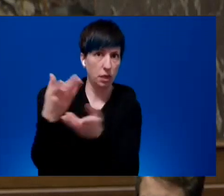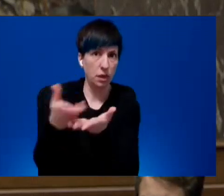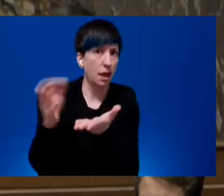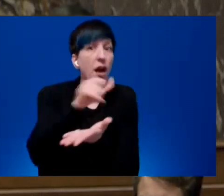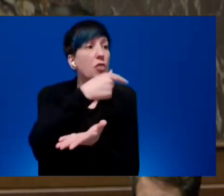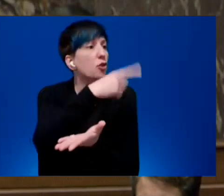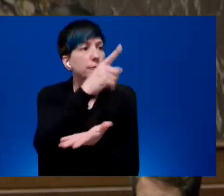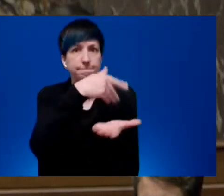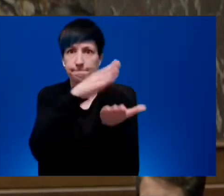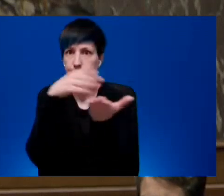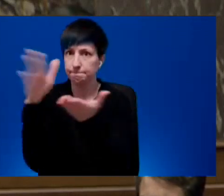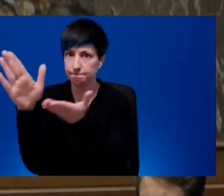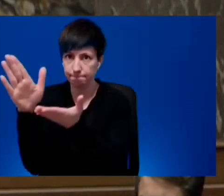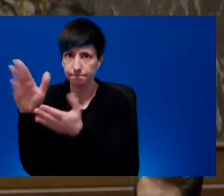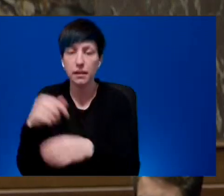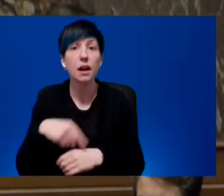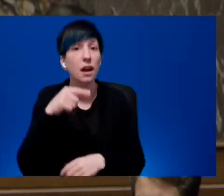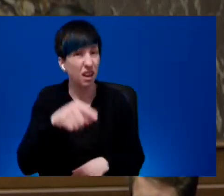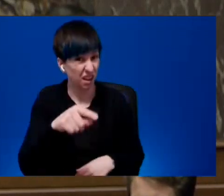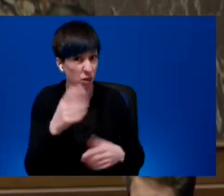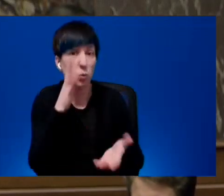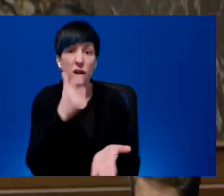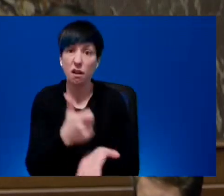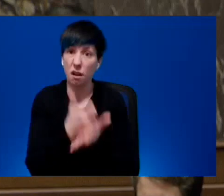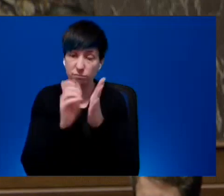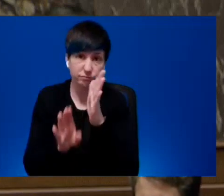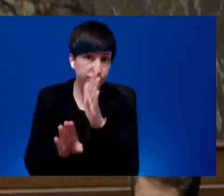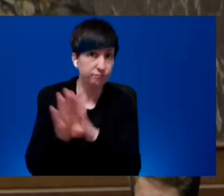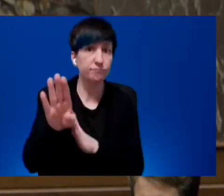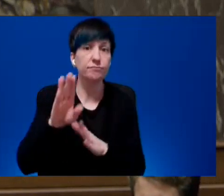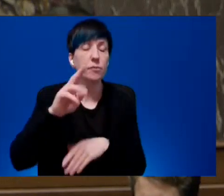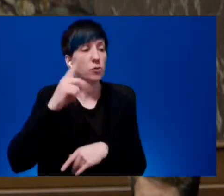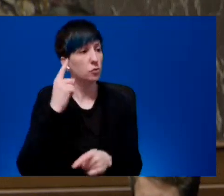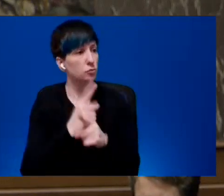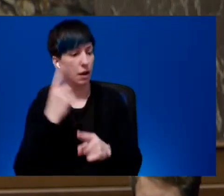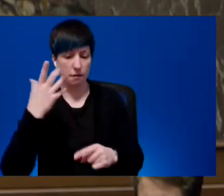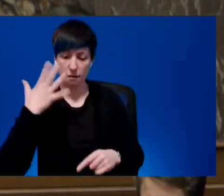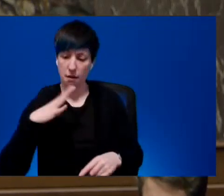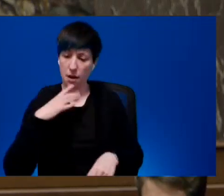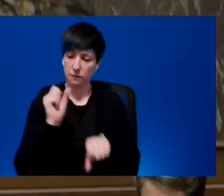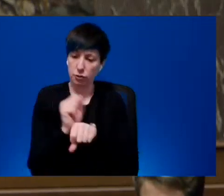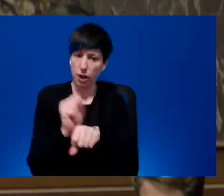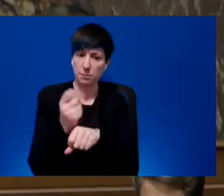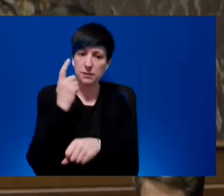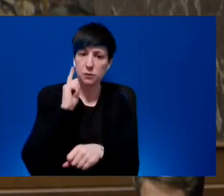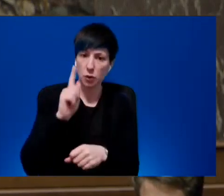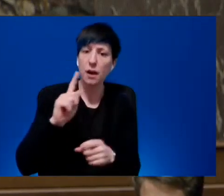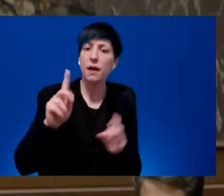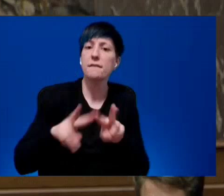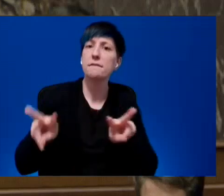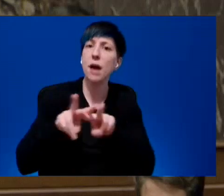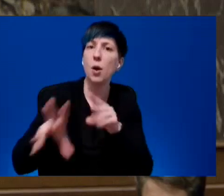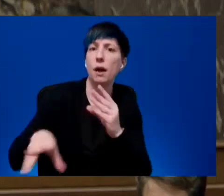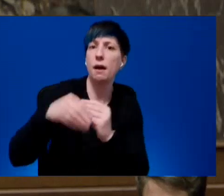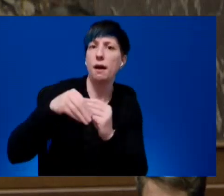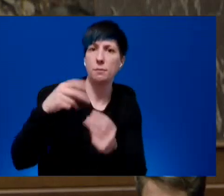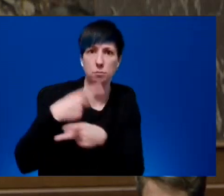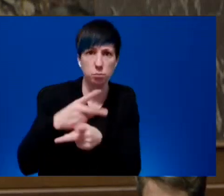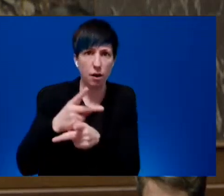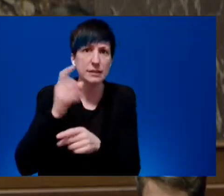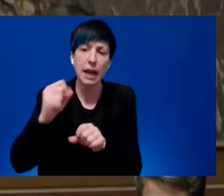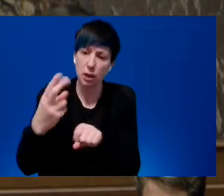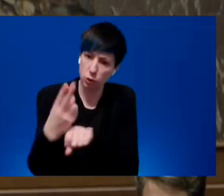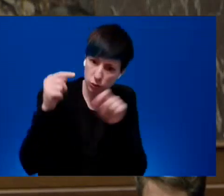and indeed it will generate the kind of jobs of value-added products that are destined for use in British Columbia and